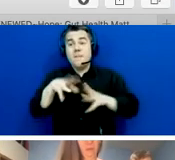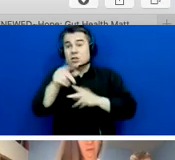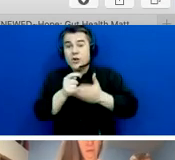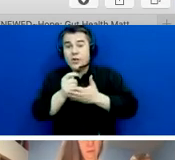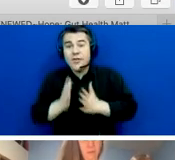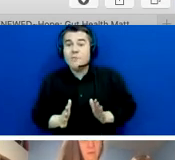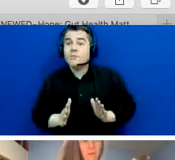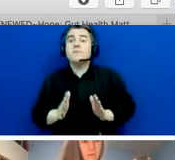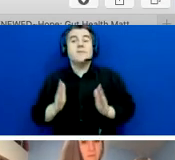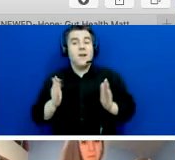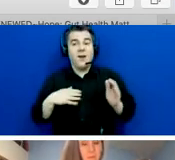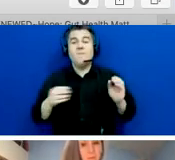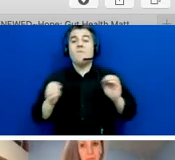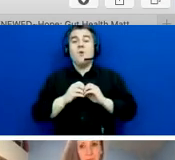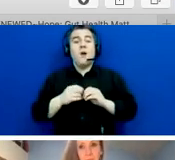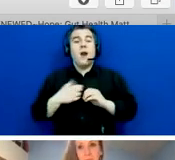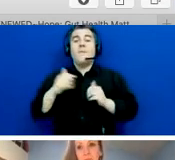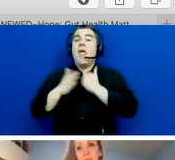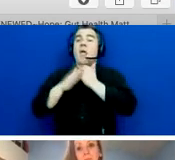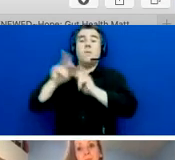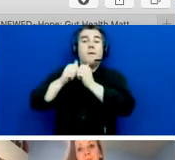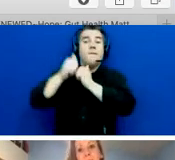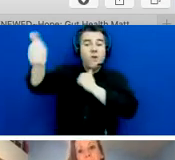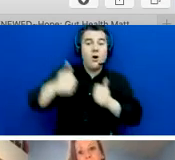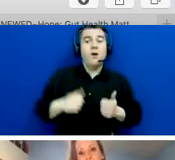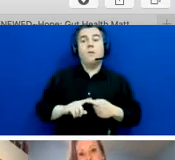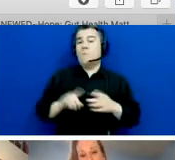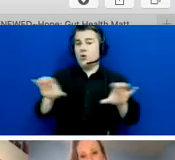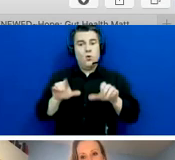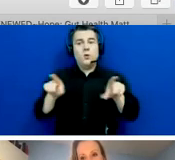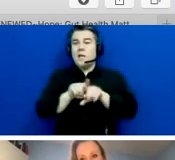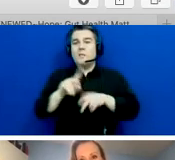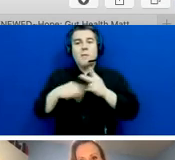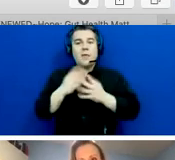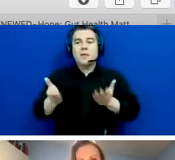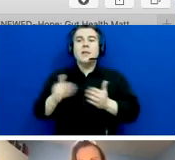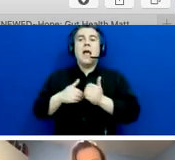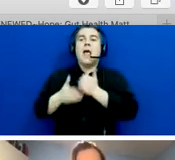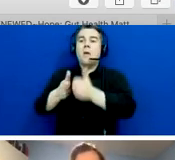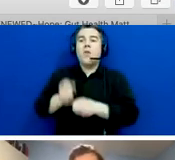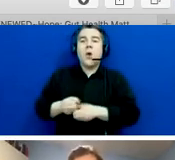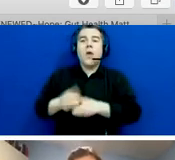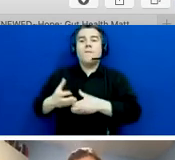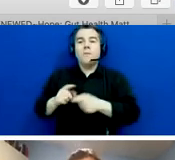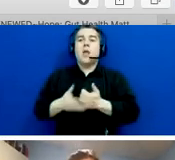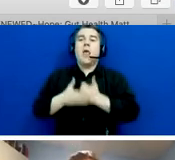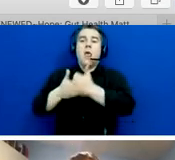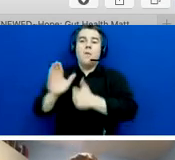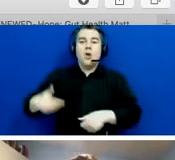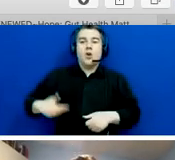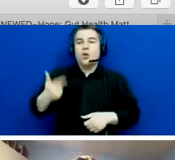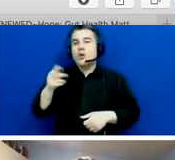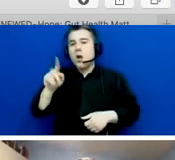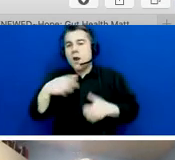help people from afar. I get to do the same kind of things too, where I help with their inflammation, I help with their gut health. It's just